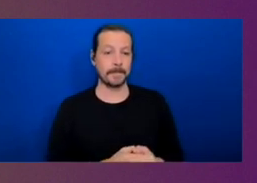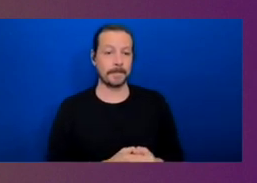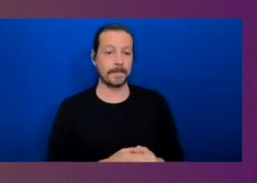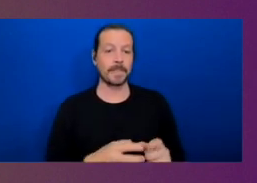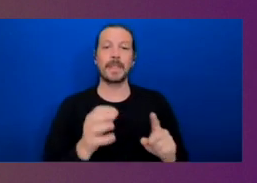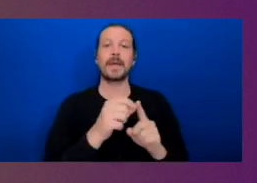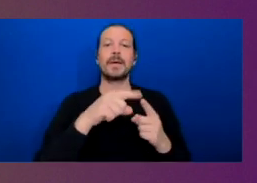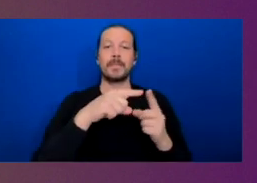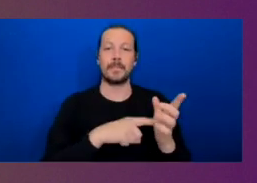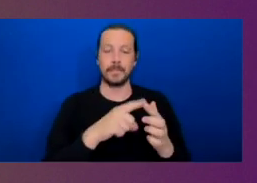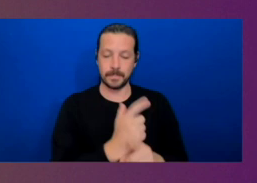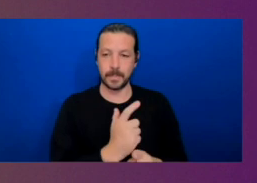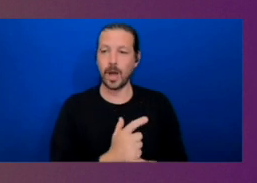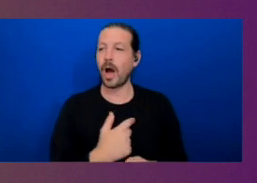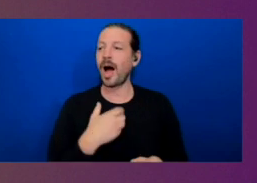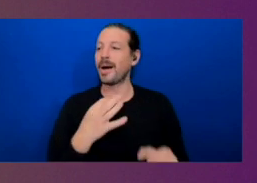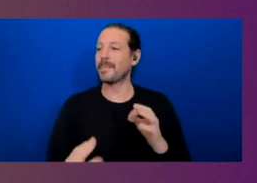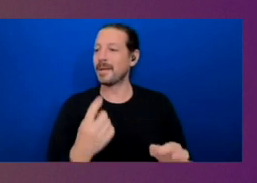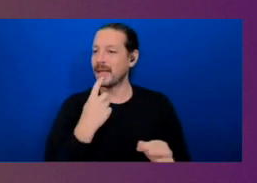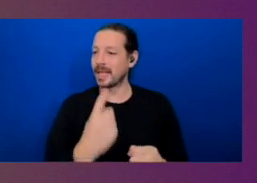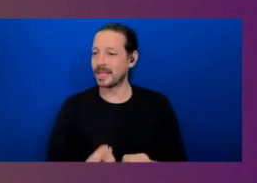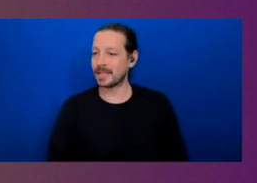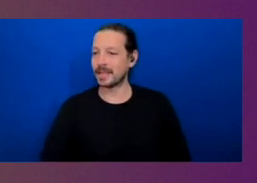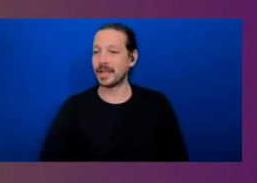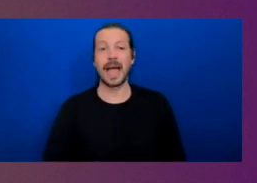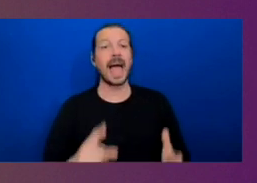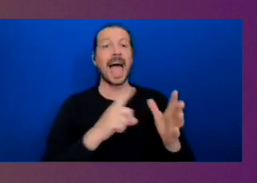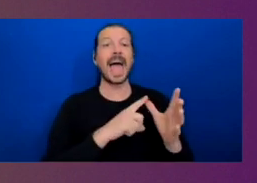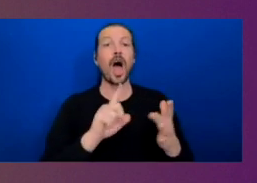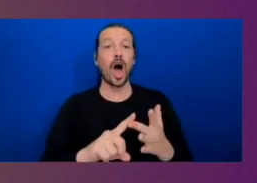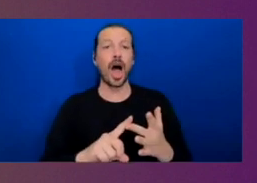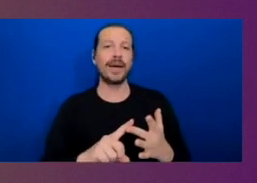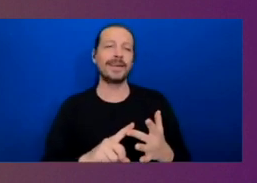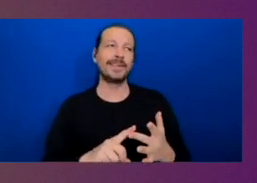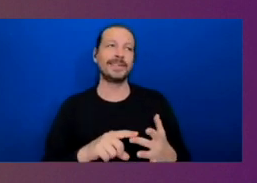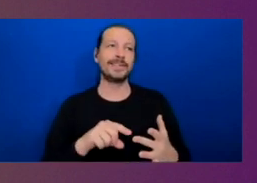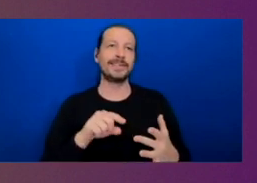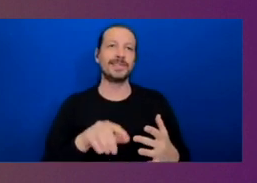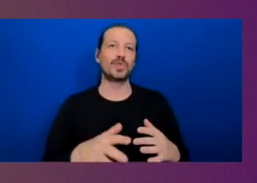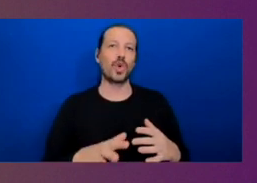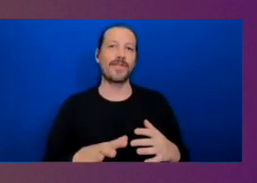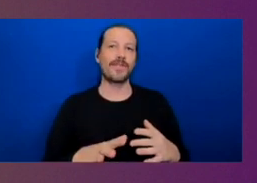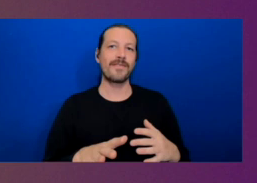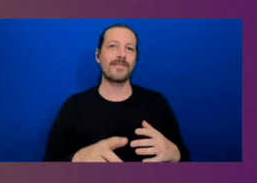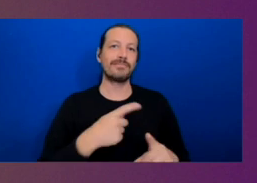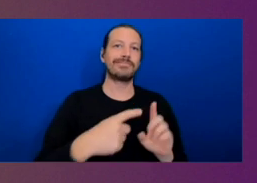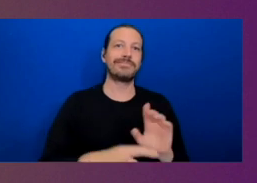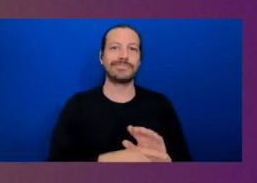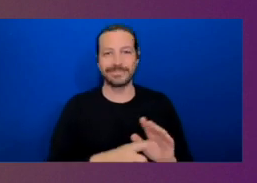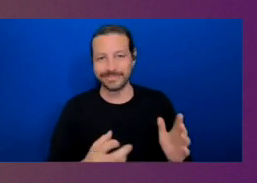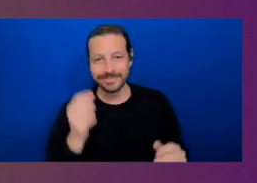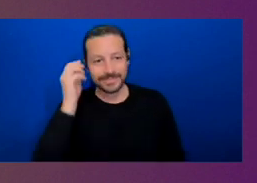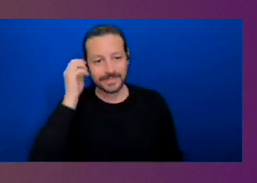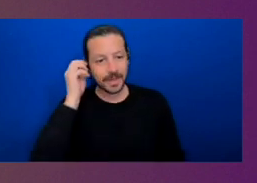All I was going to say is that I think that AI is kind of a double-edged sword in that space, right? Like, because potentially